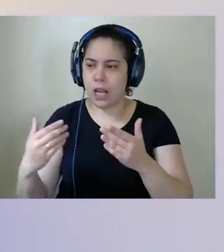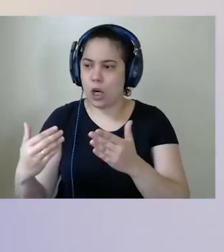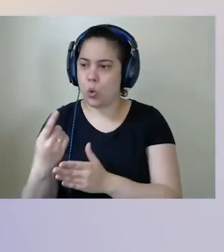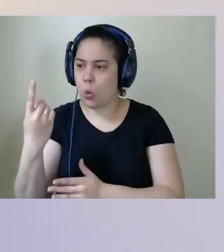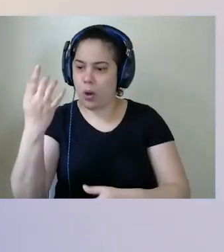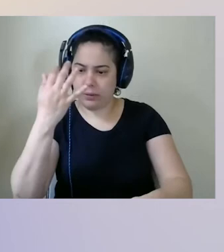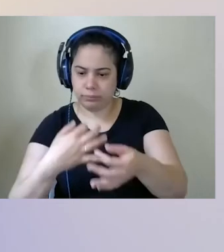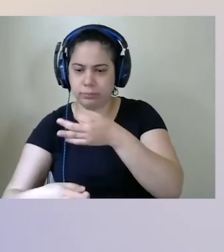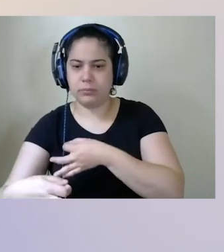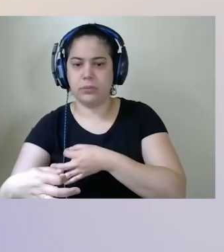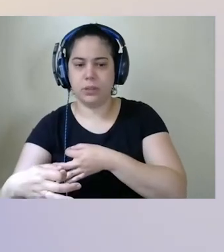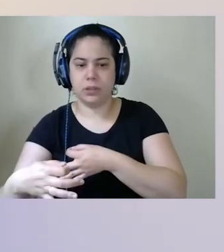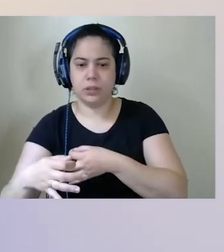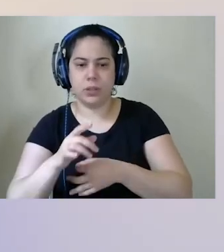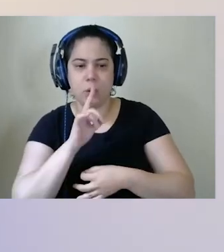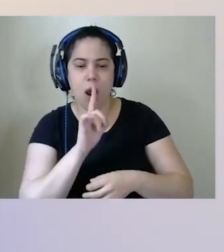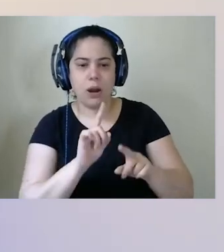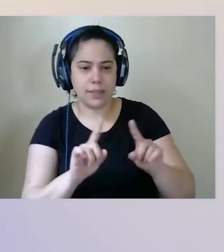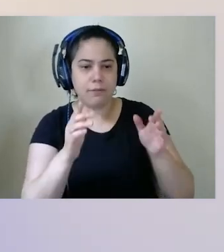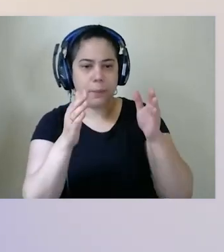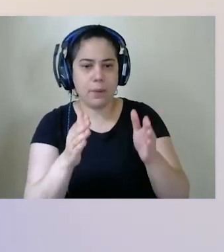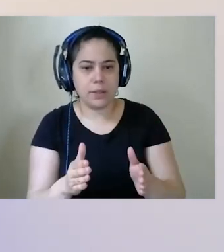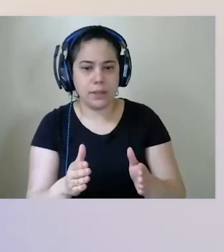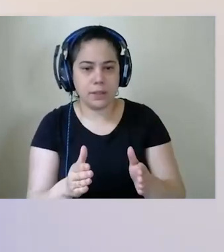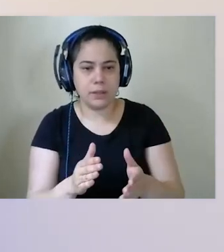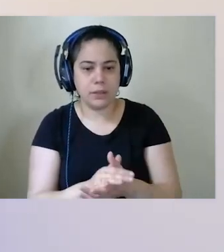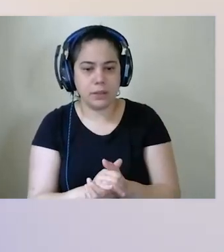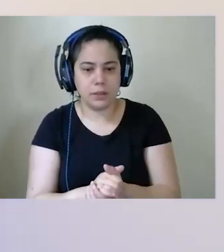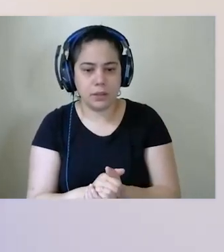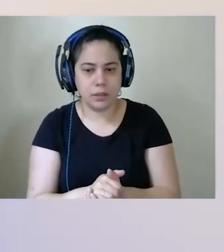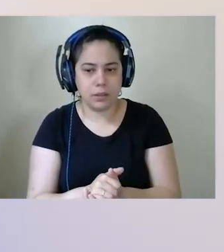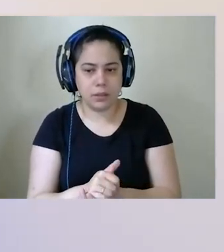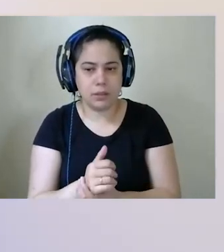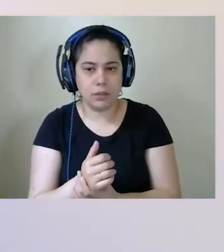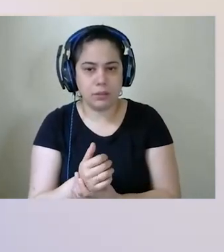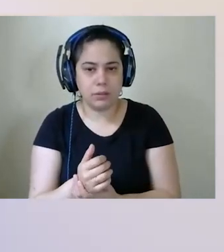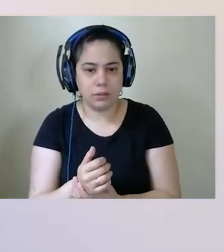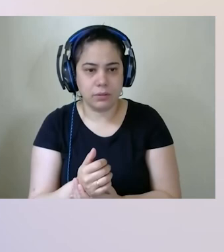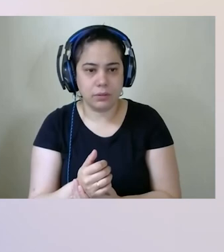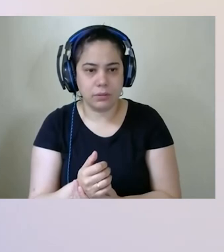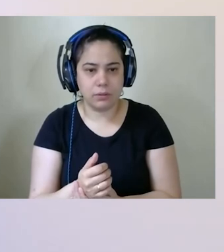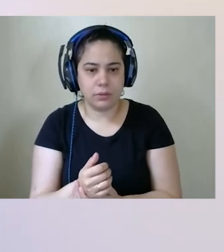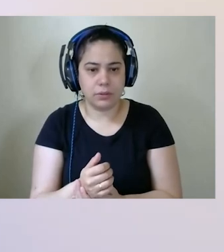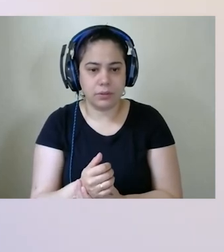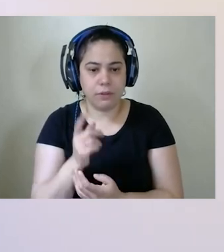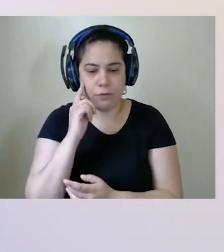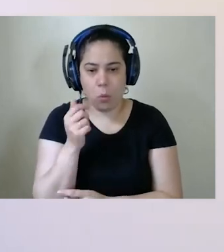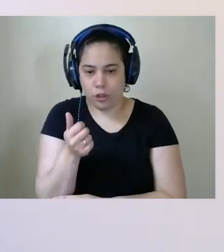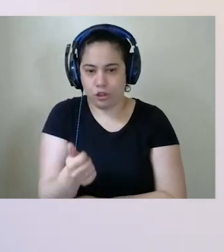you have to adjust. I'm trying to get this back onto headphones. To who you are. You have